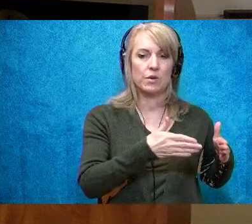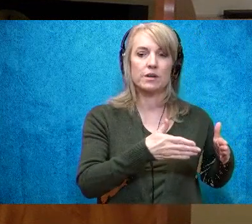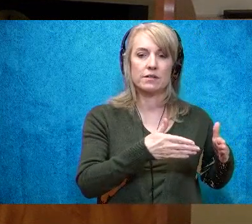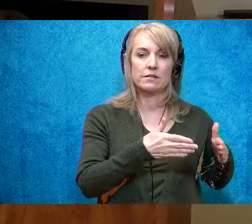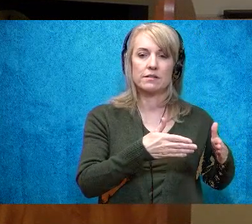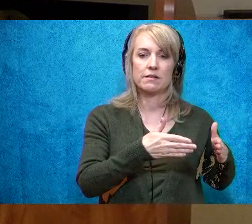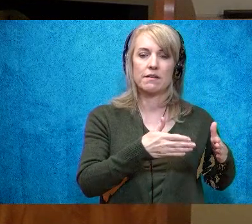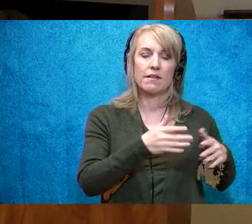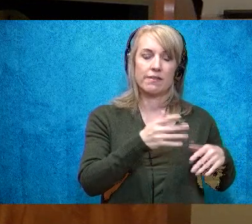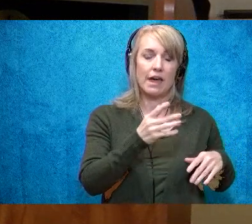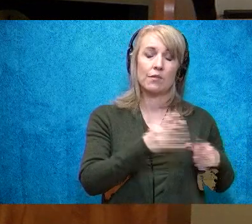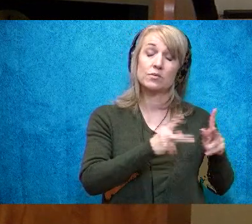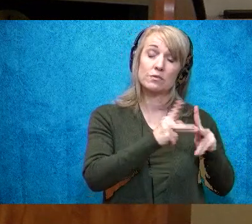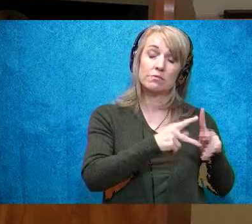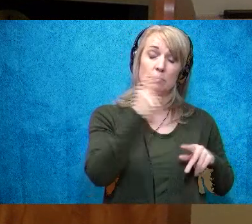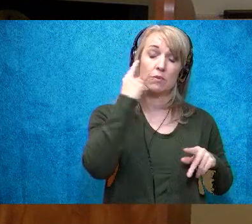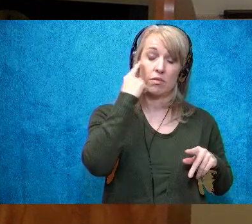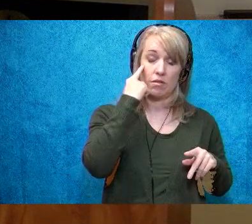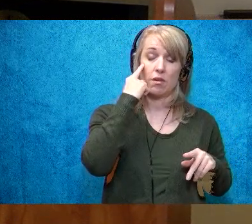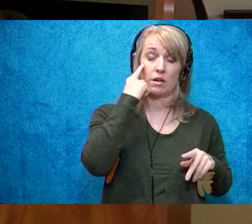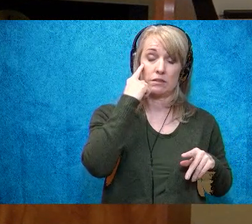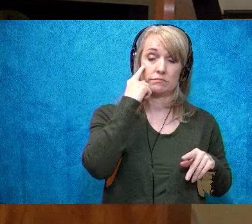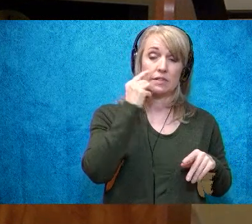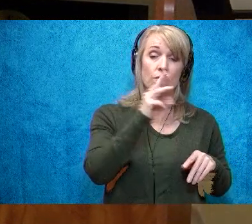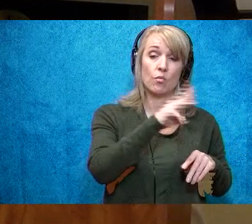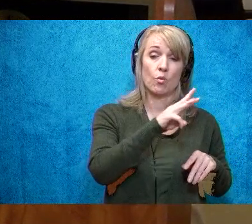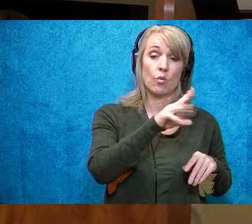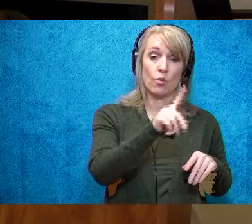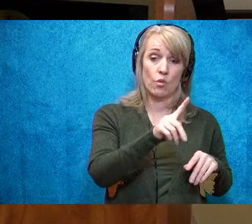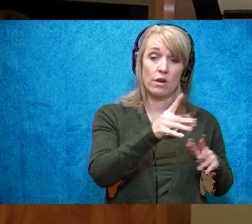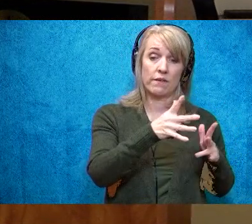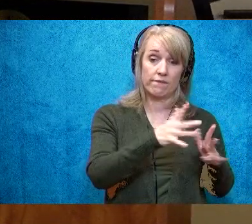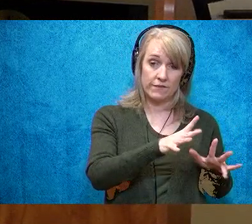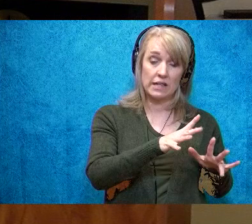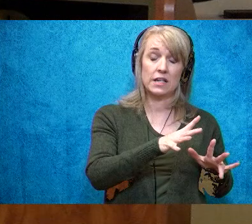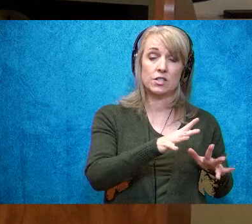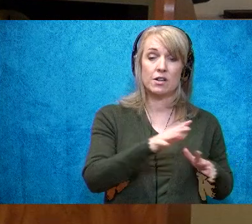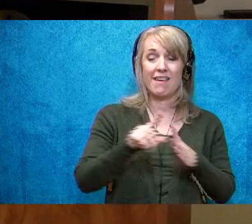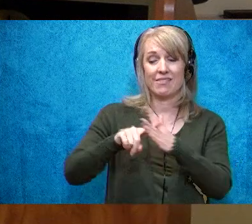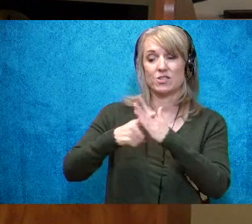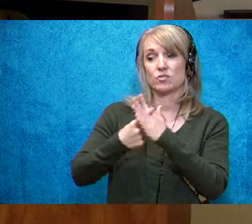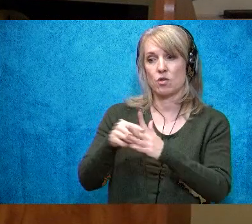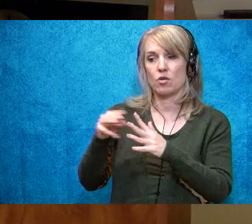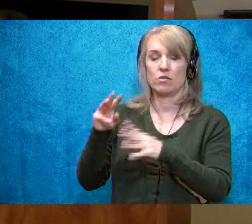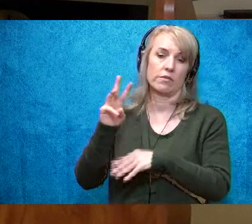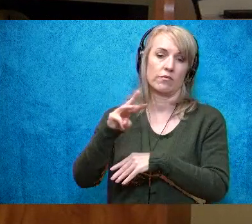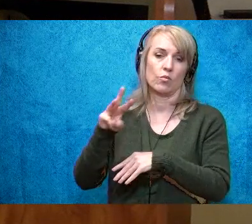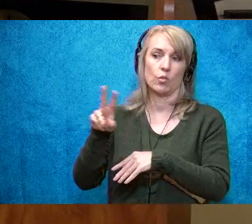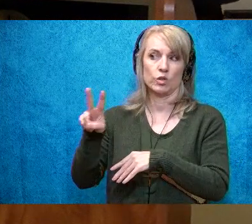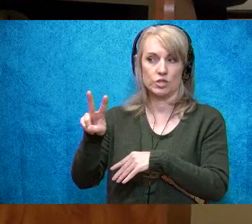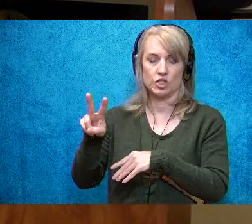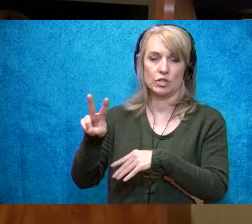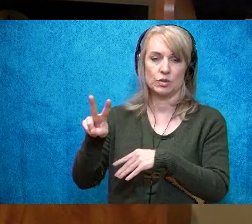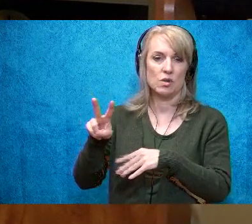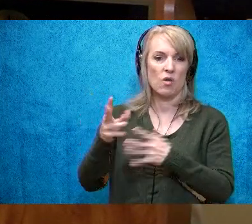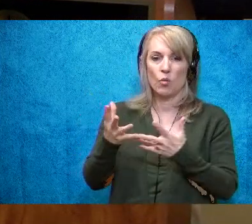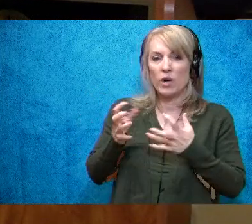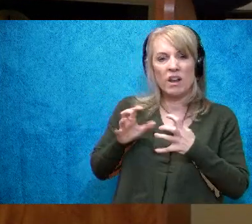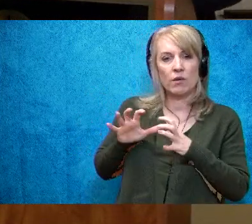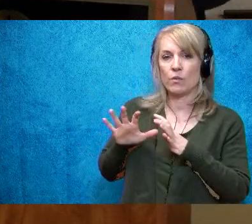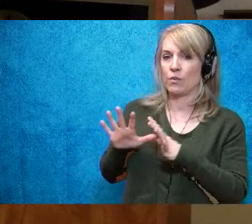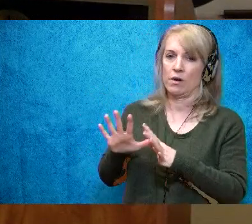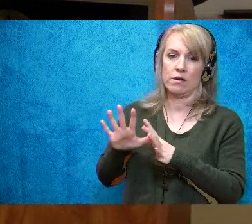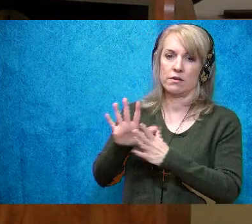wars. World War I initially, and especially World War II at the very beginning. We do not want to get involved. Okay? I'm going to go to the next